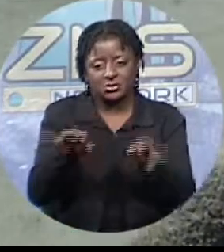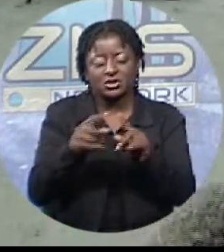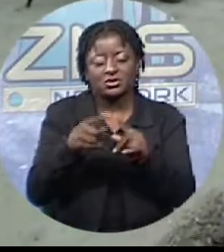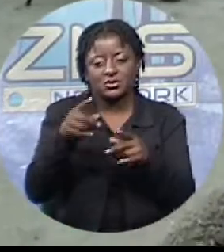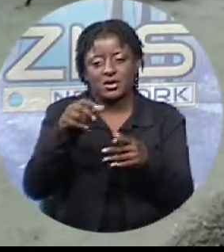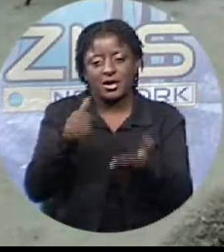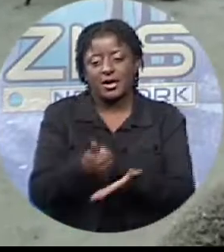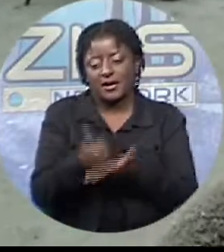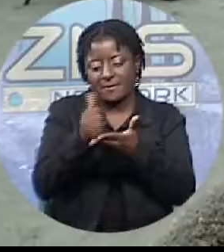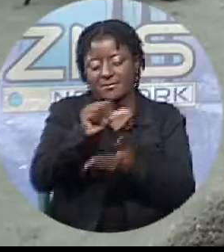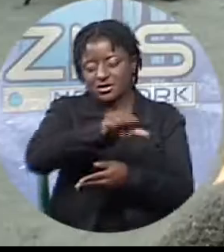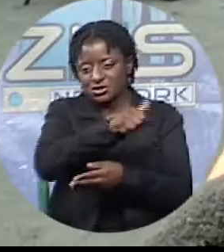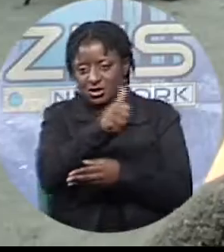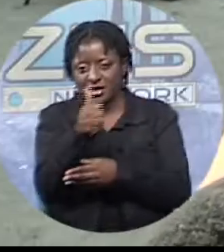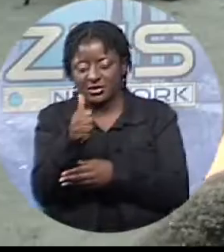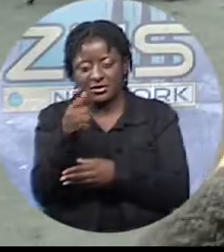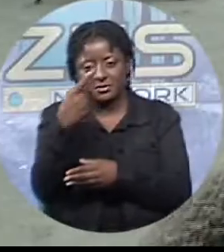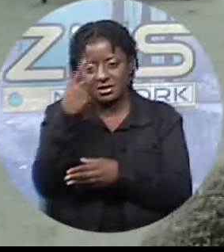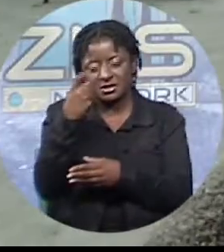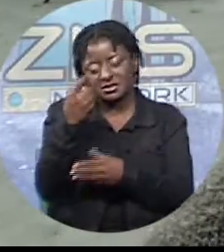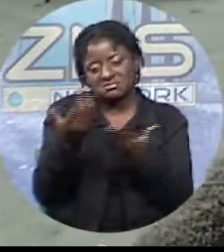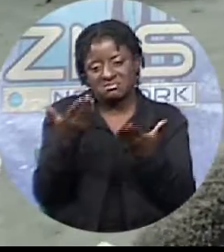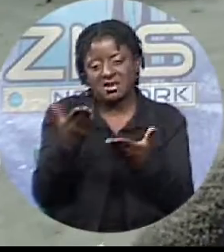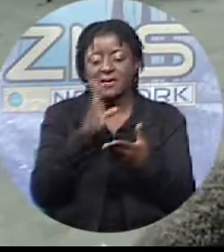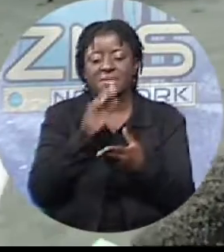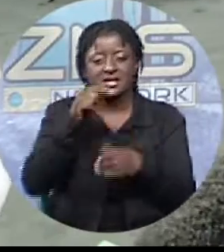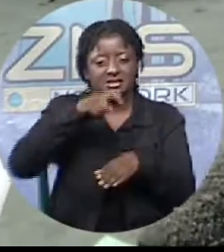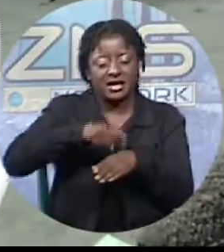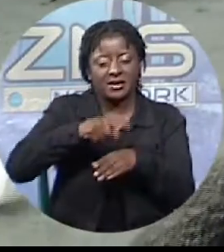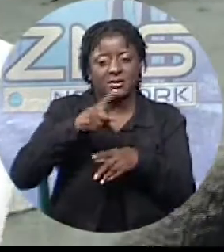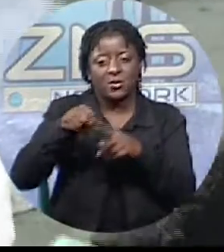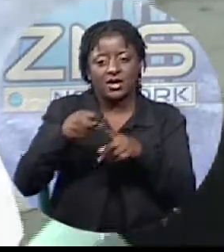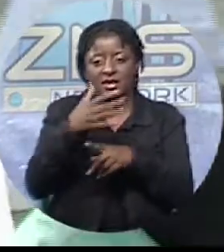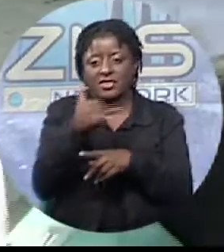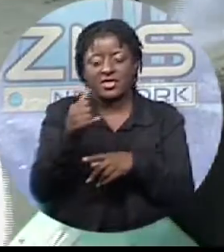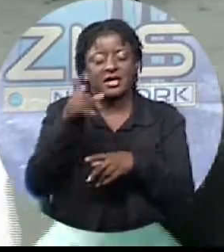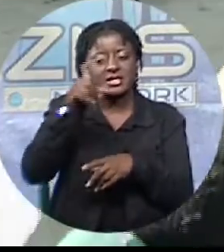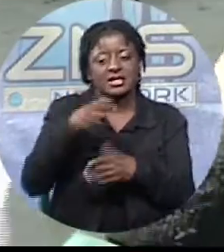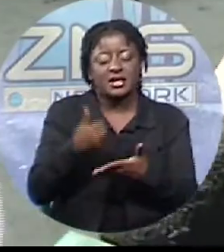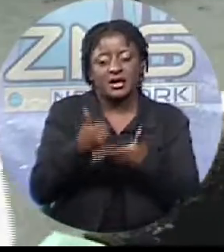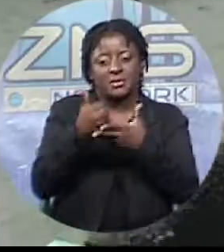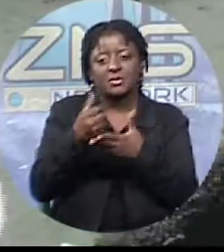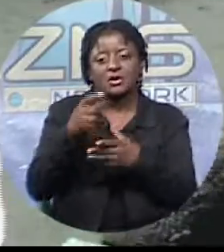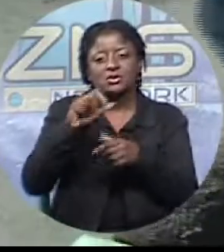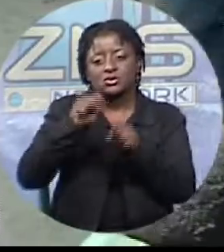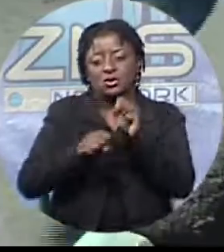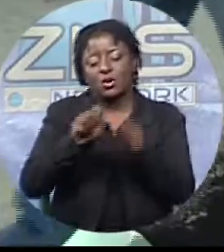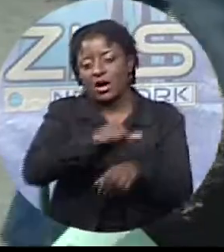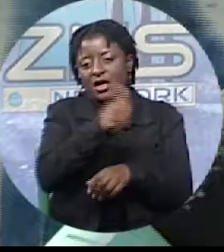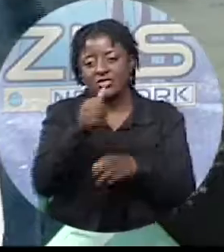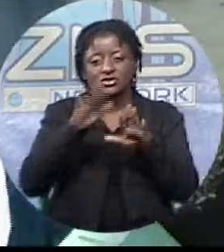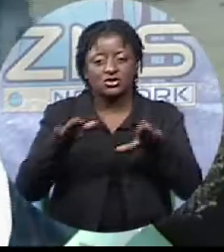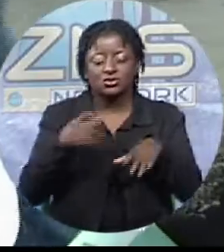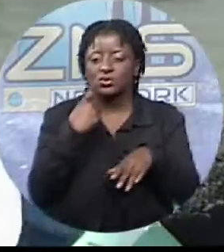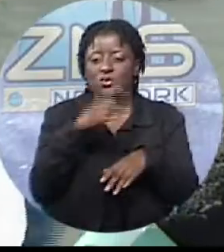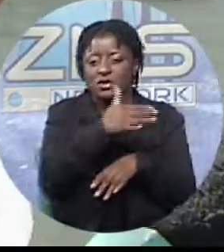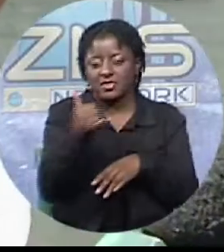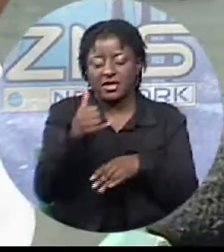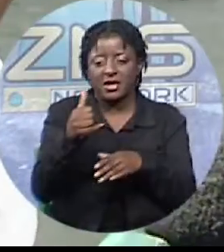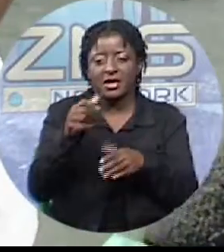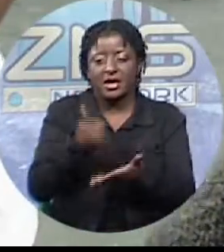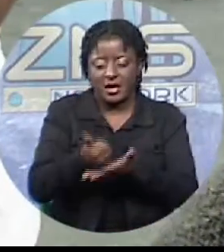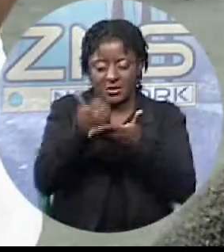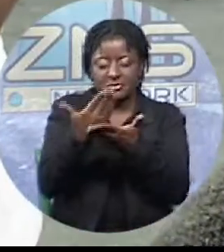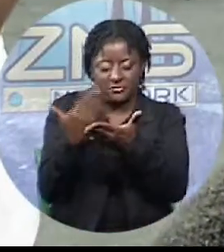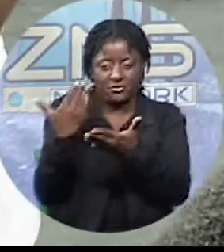might come a time when they need some help. So the other children who they helped could come back and say,